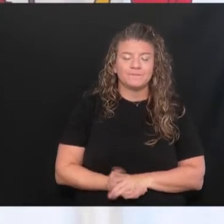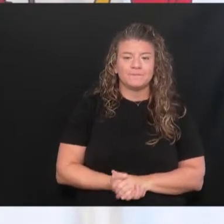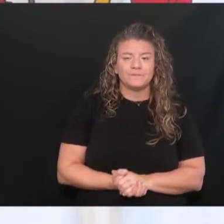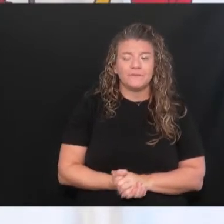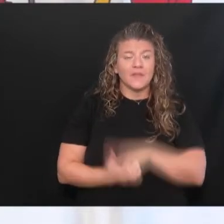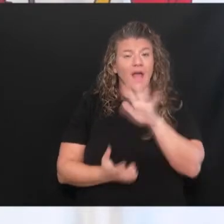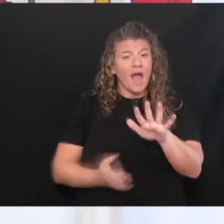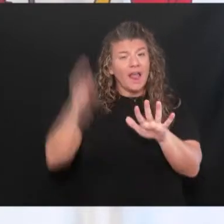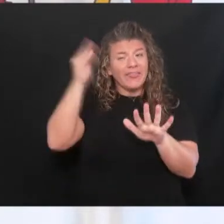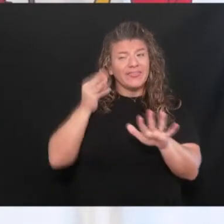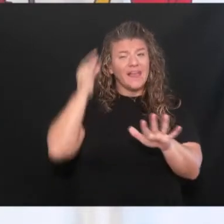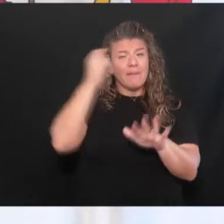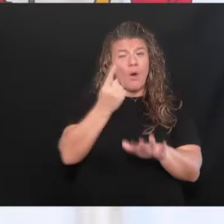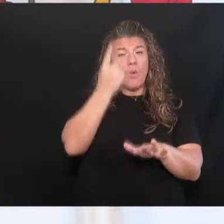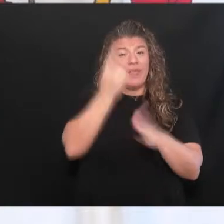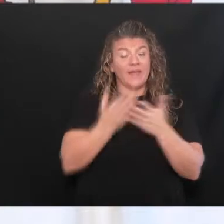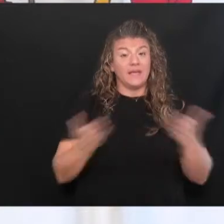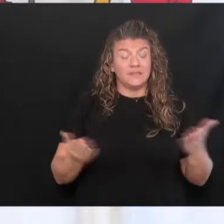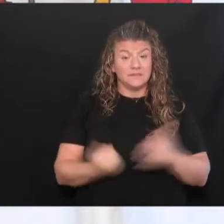Just think about one thing, though.